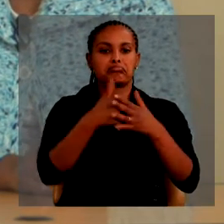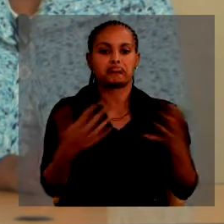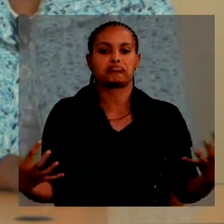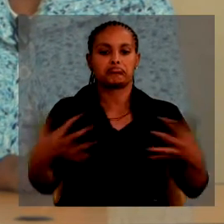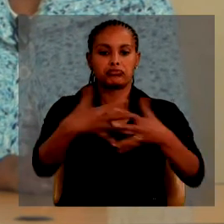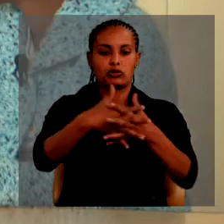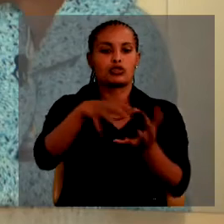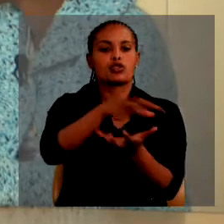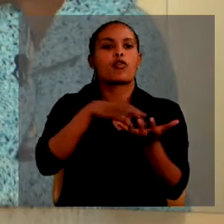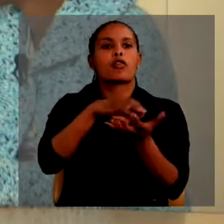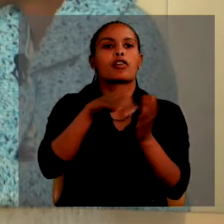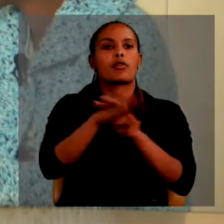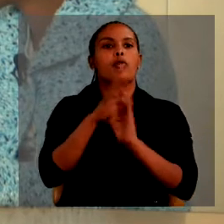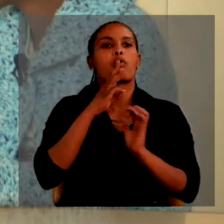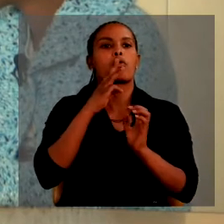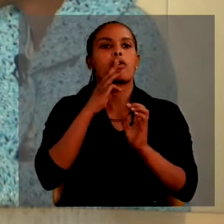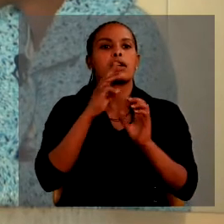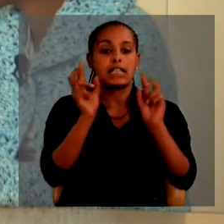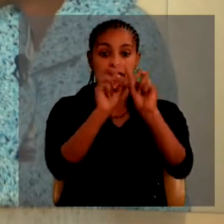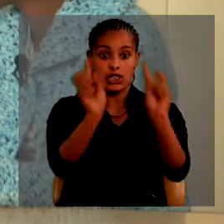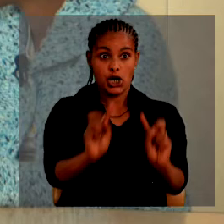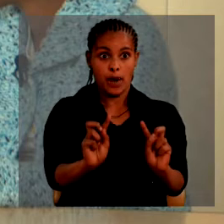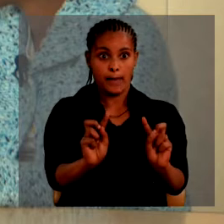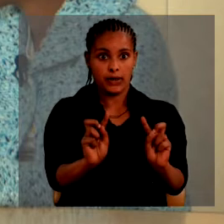to dissolve. So the shape